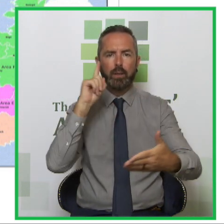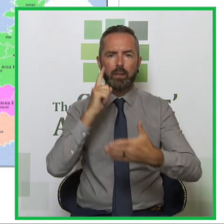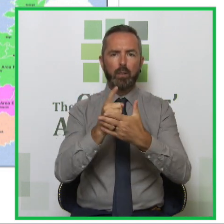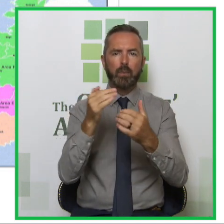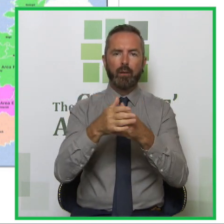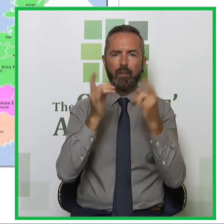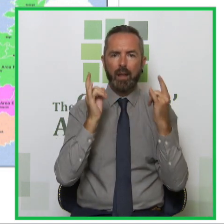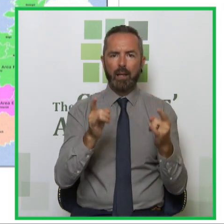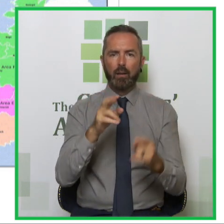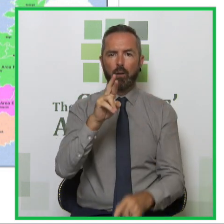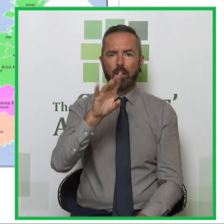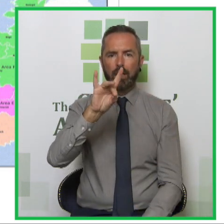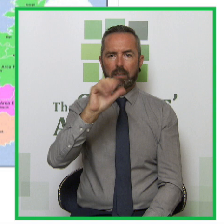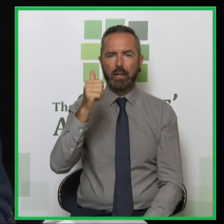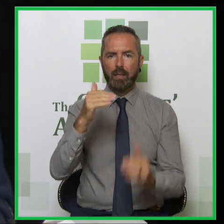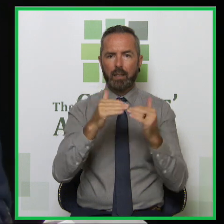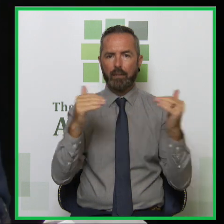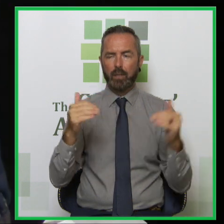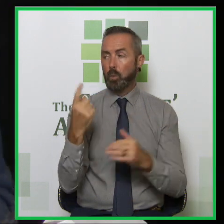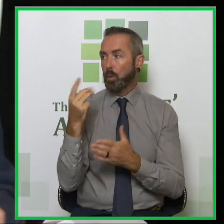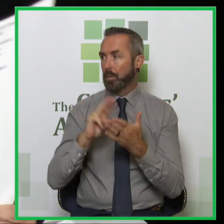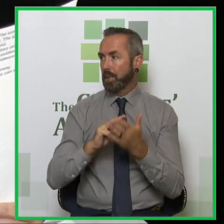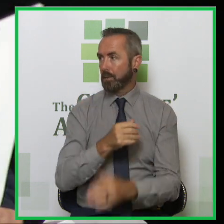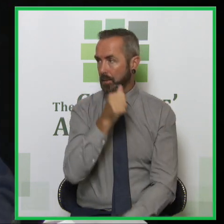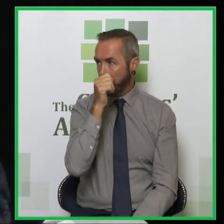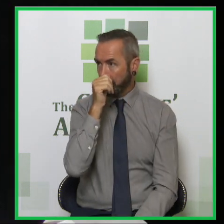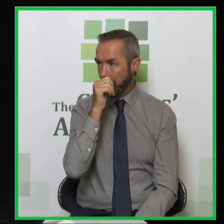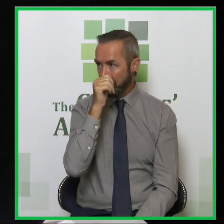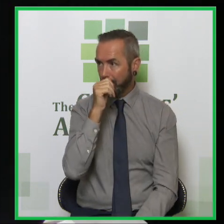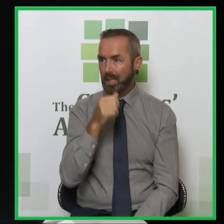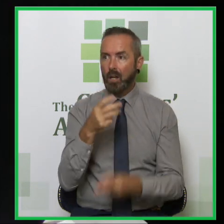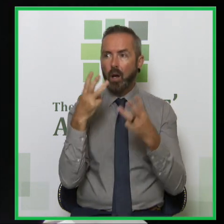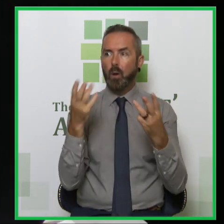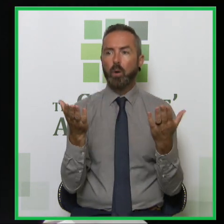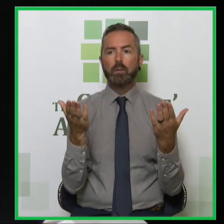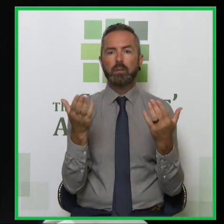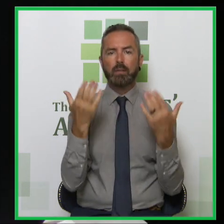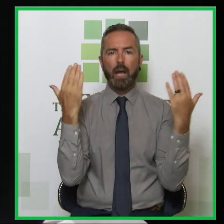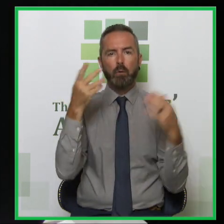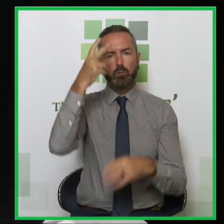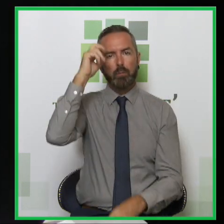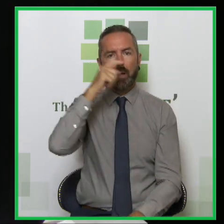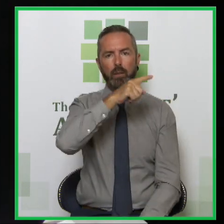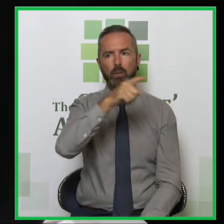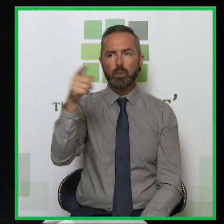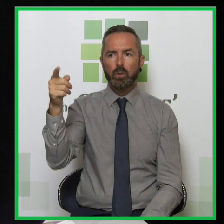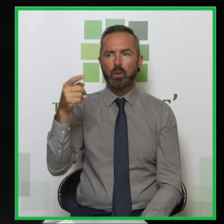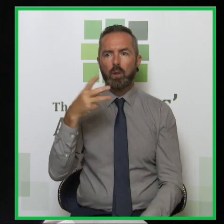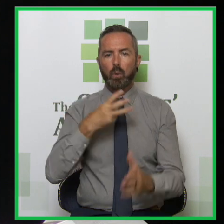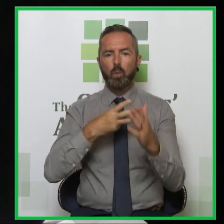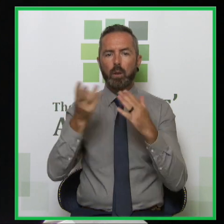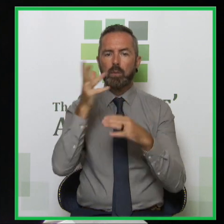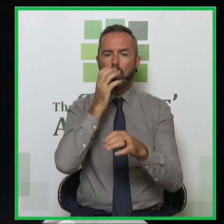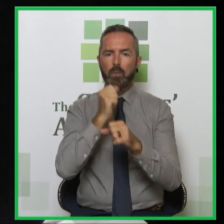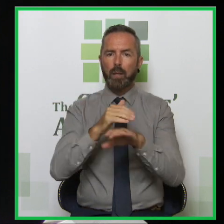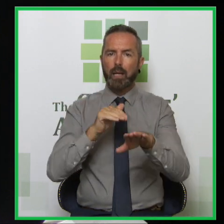health at an RHA level. 1 minute, Breda. I'd like to bring you back now when we talk about the public health